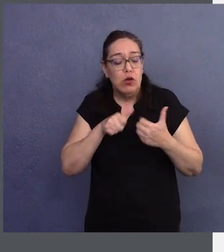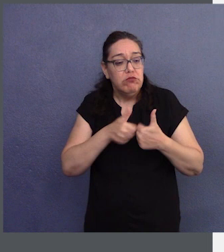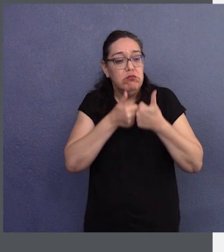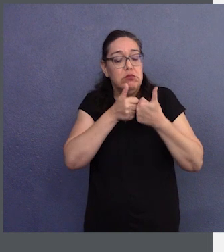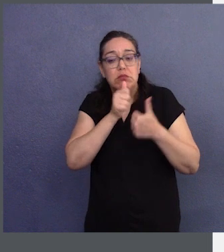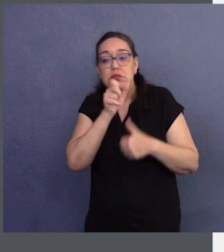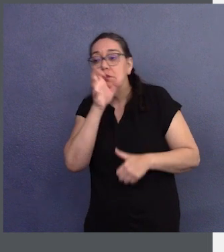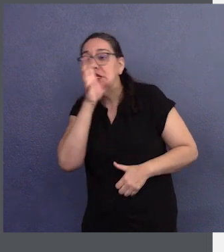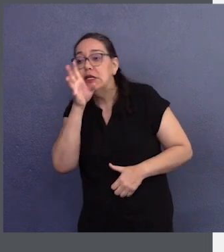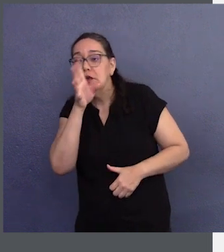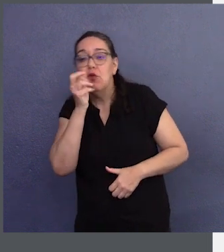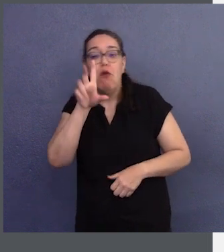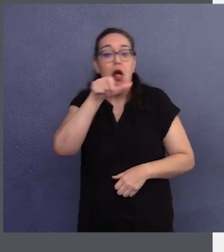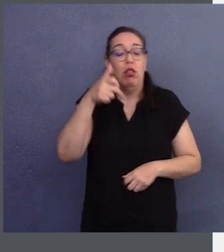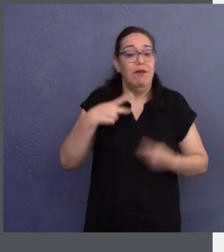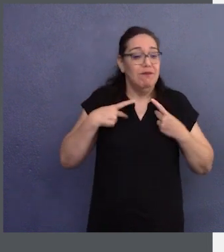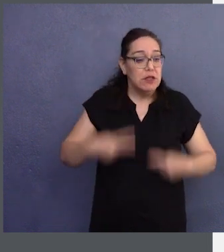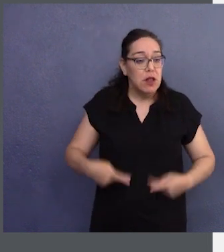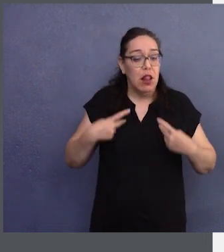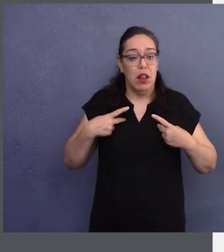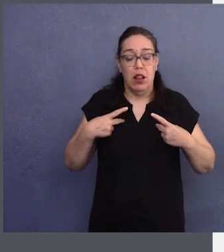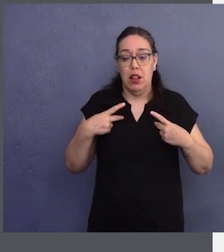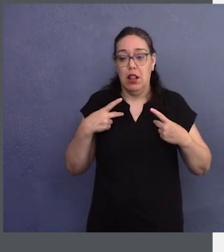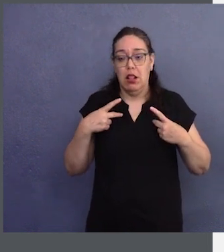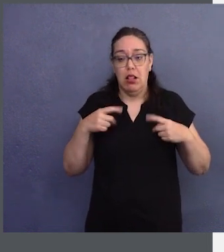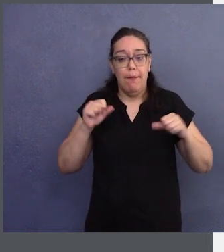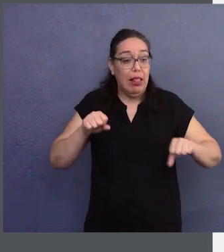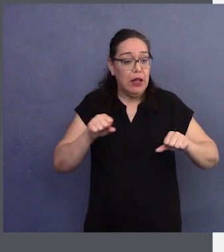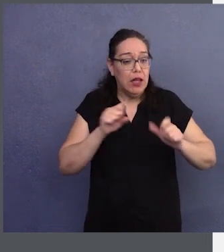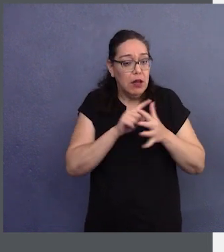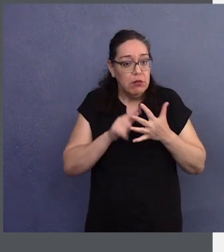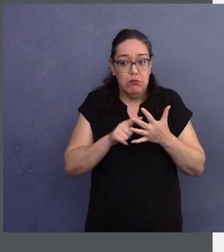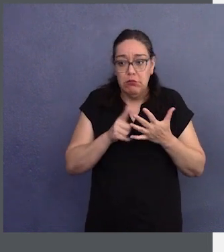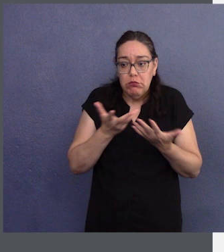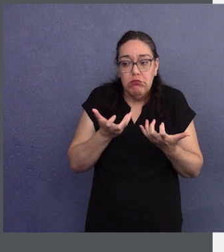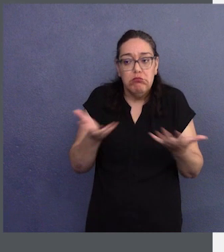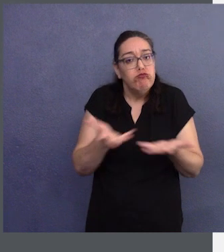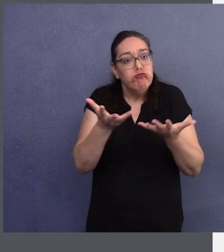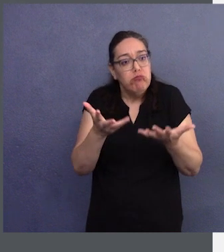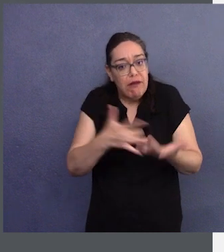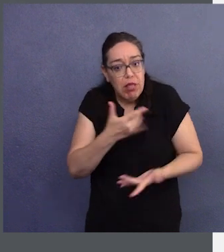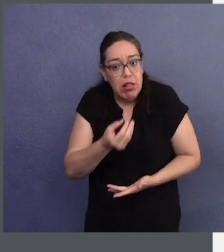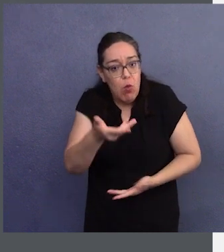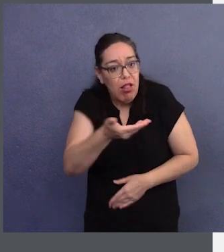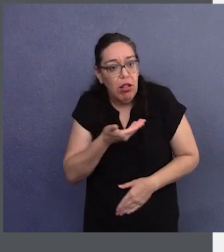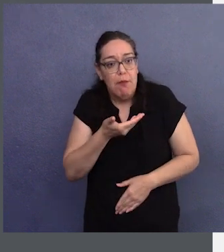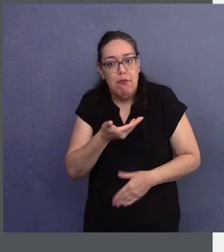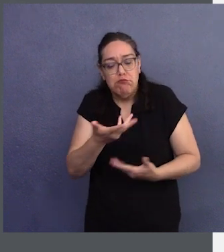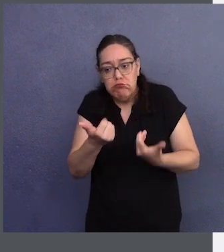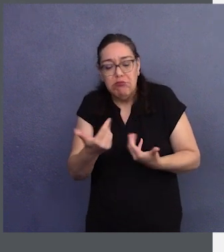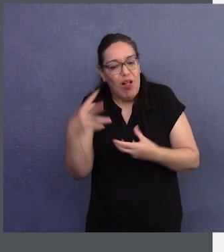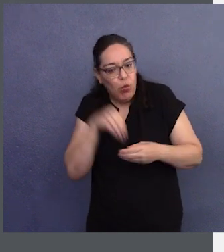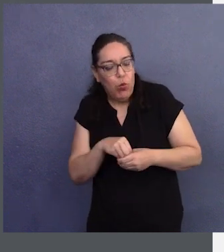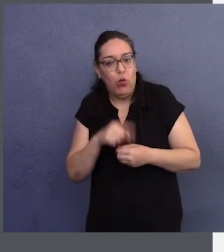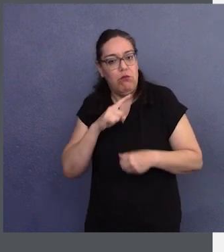speaking or have other physical abilities, feel welcomed and are included in this